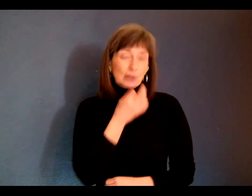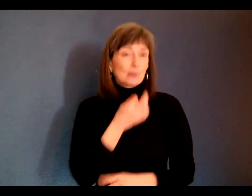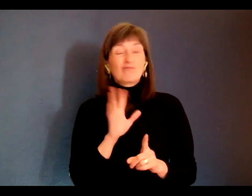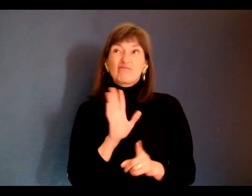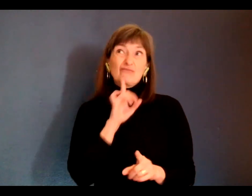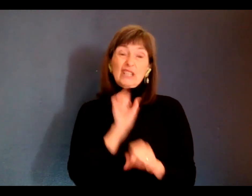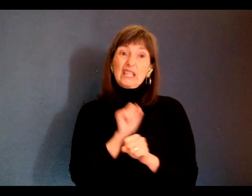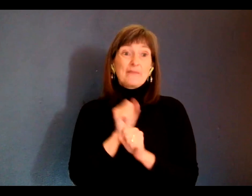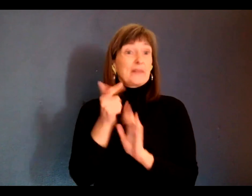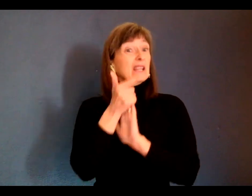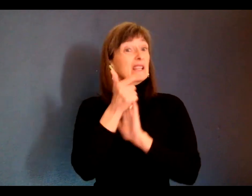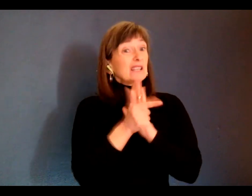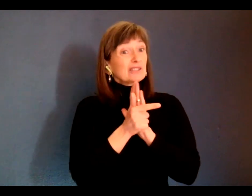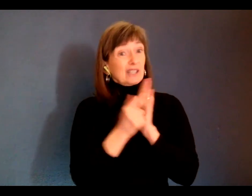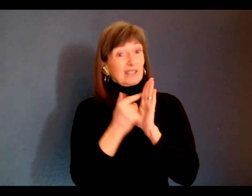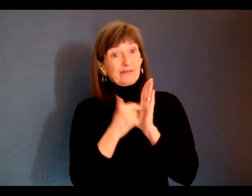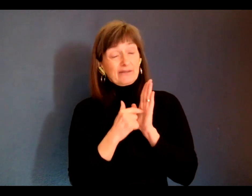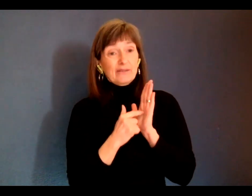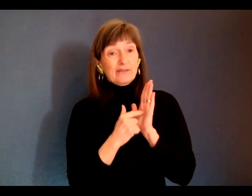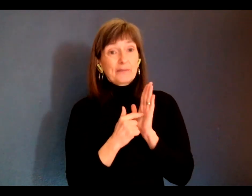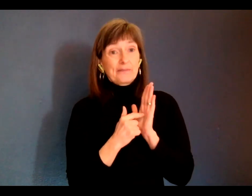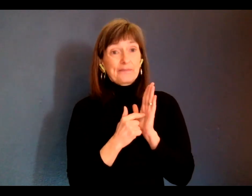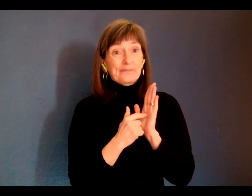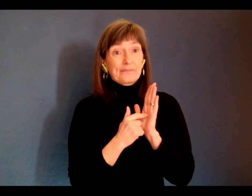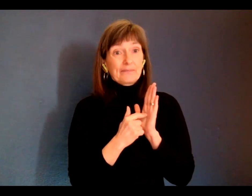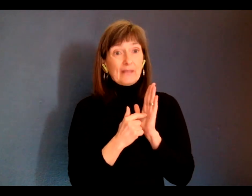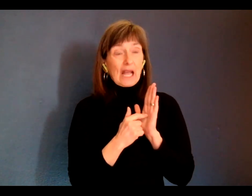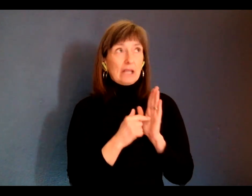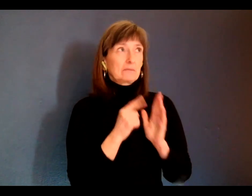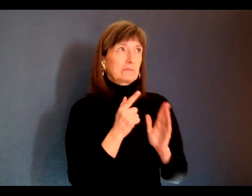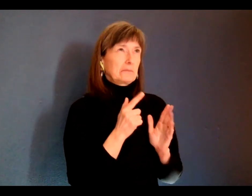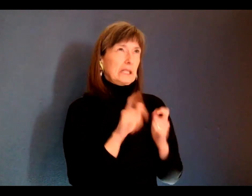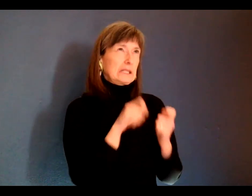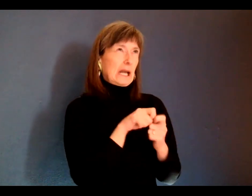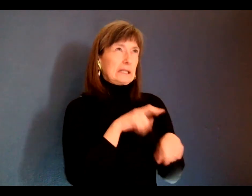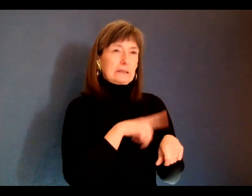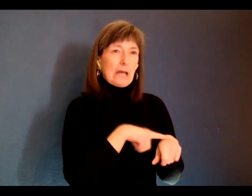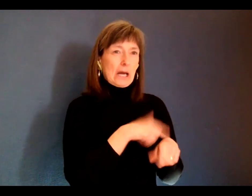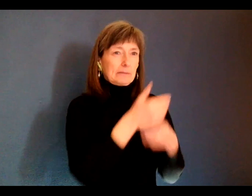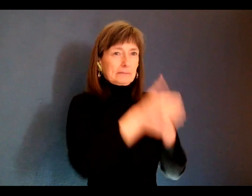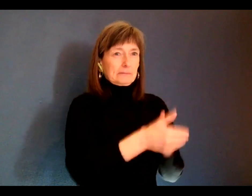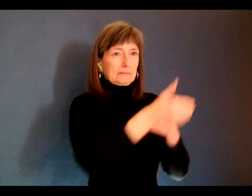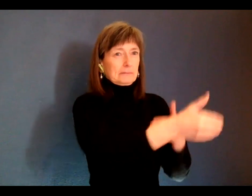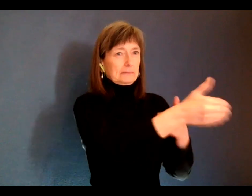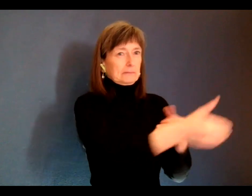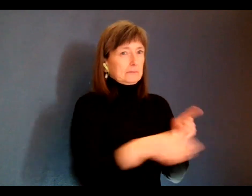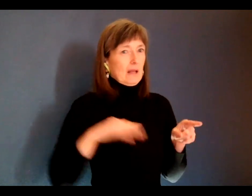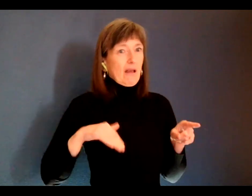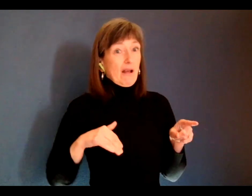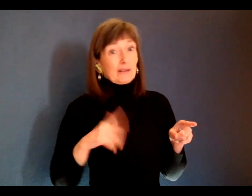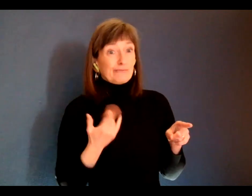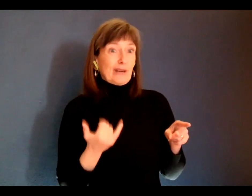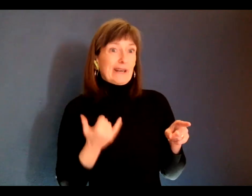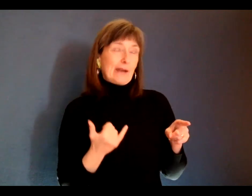from a legislative perspective, and we haven't really been told exactly the timeline because our government is sorting itself out there across the